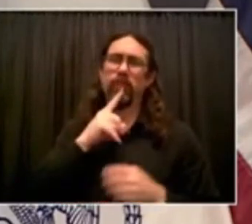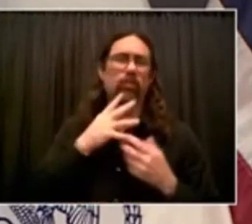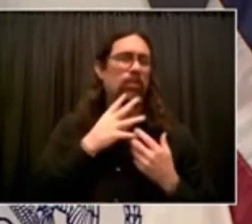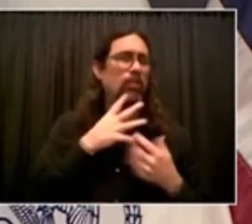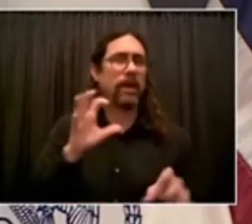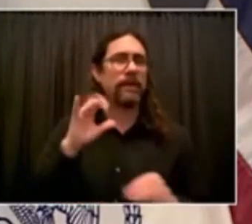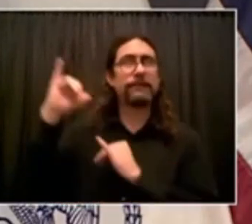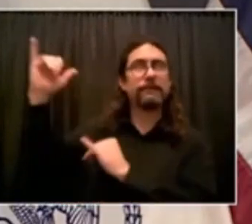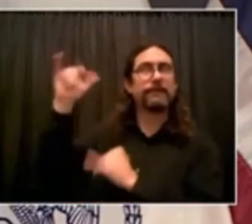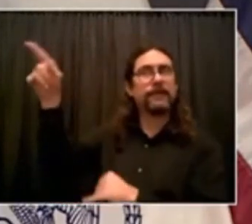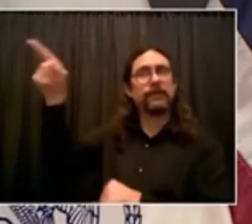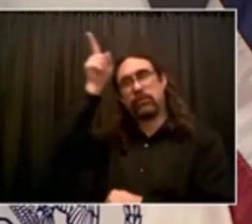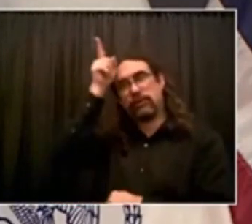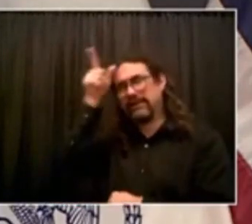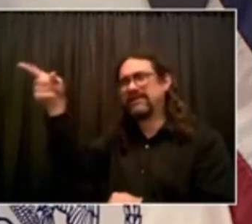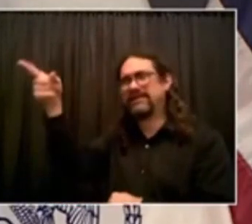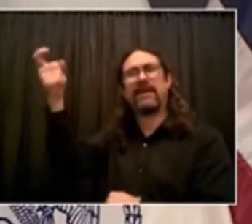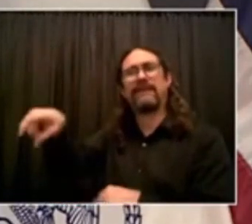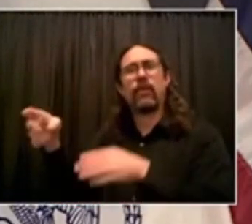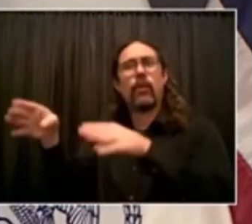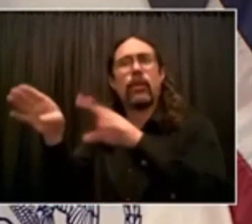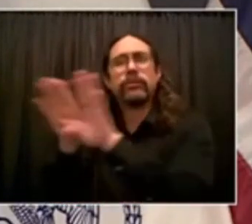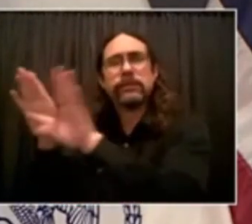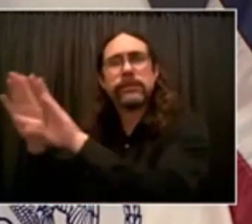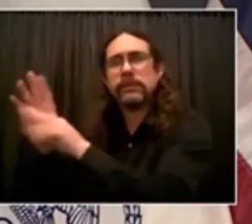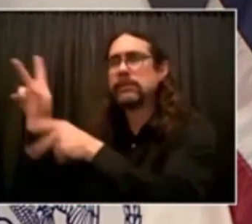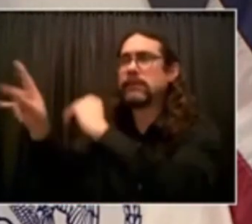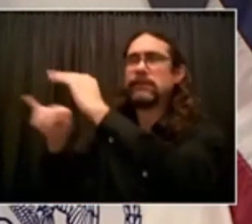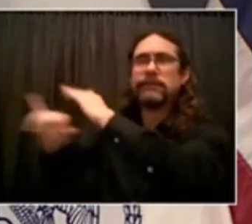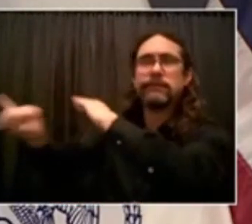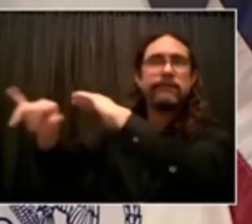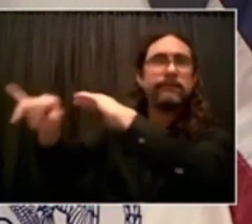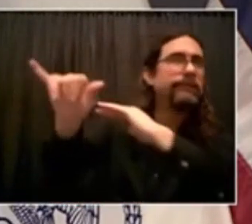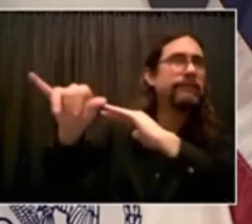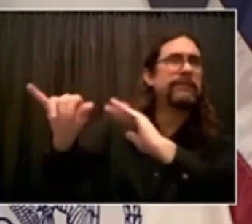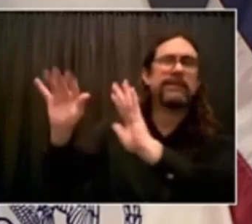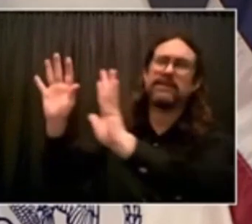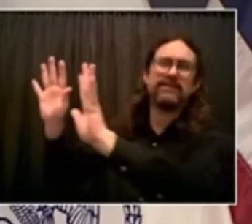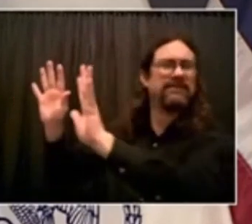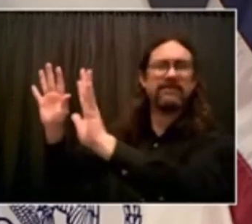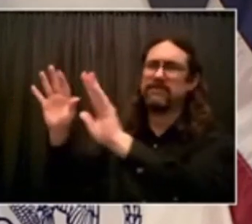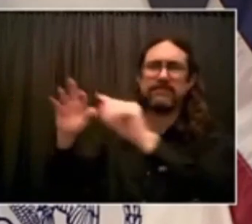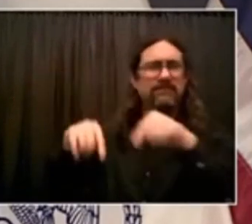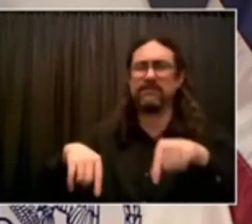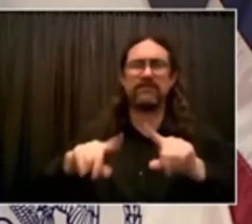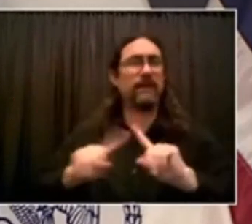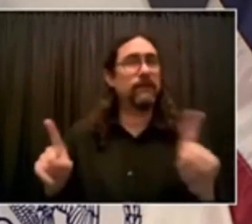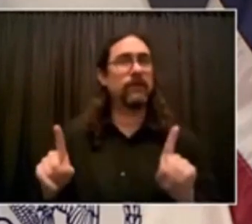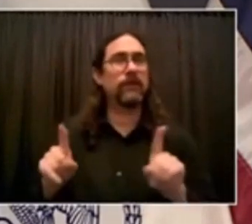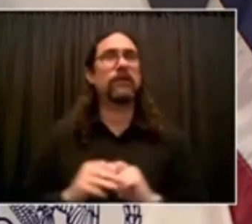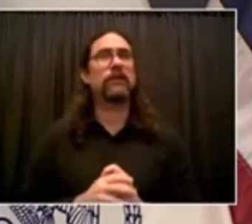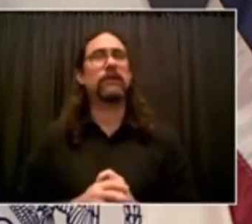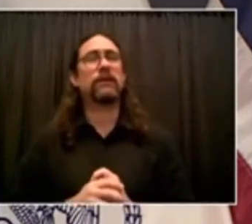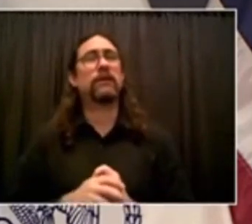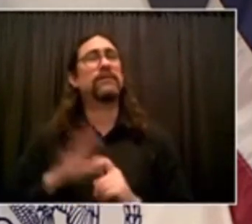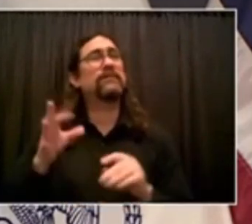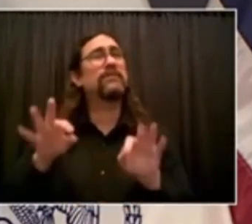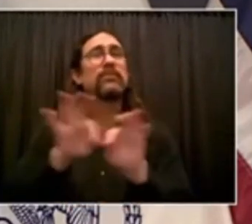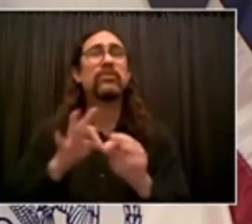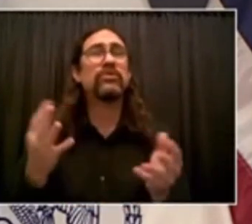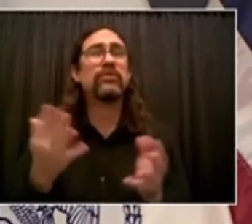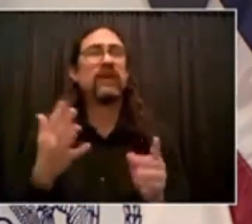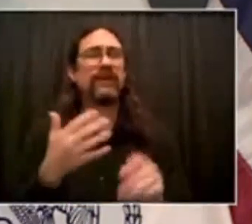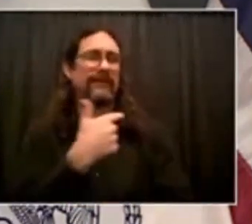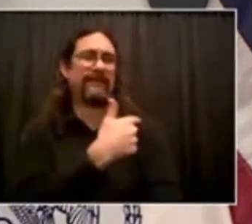mandates work. That's the bottom line. So look, we're working closely with the state government, with the federal government. We're all united,